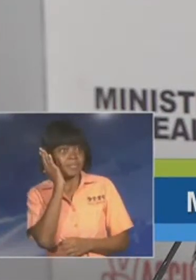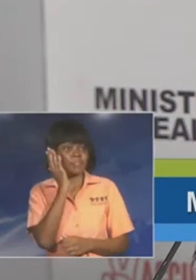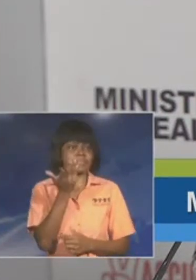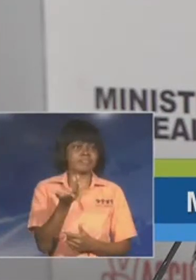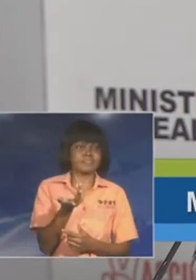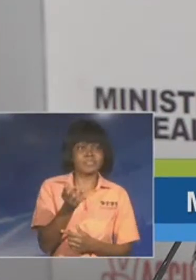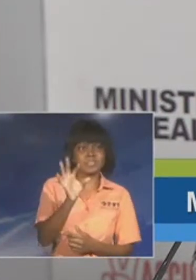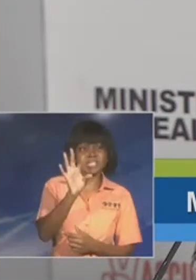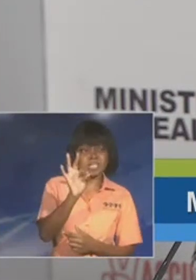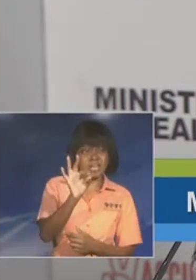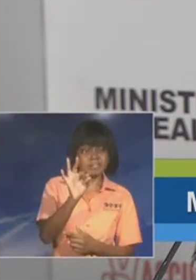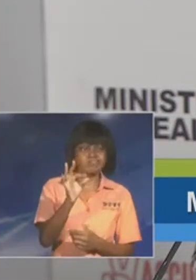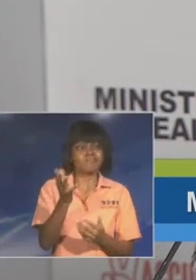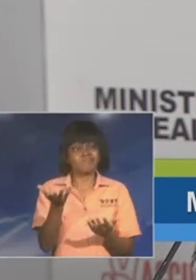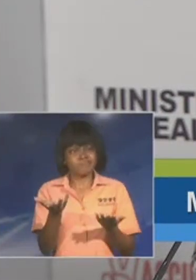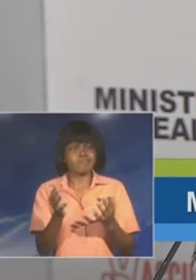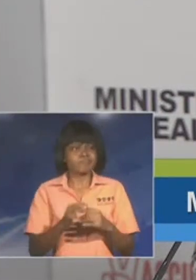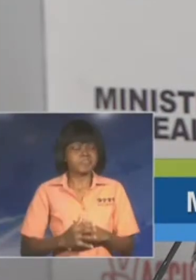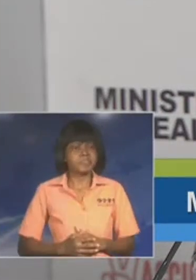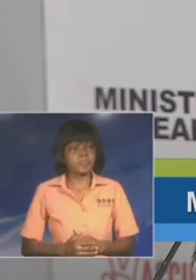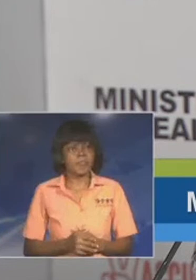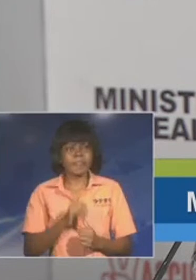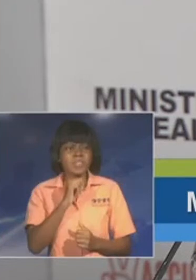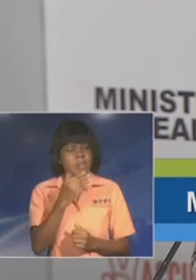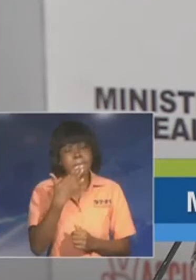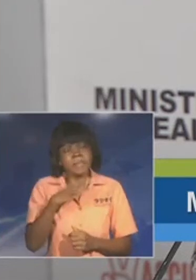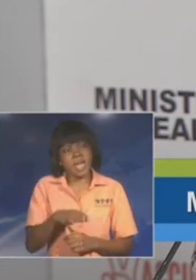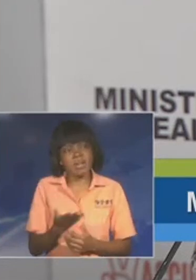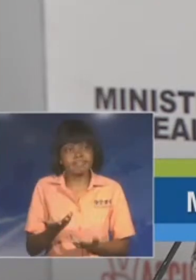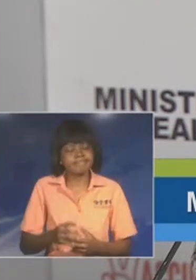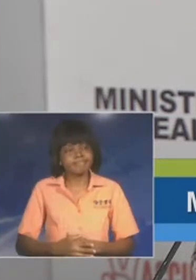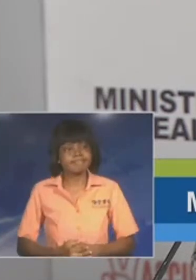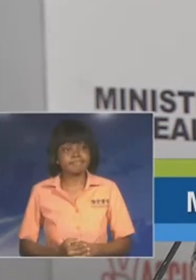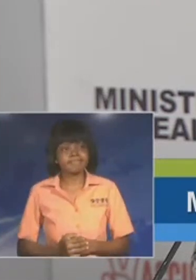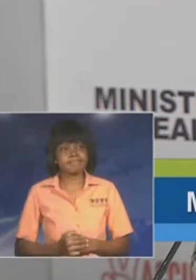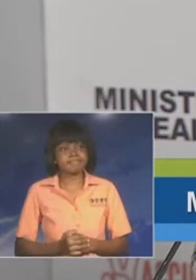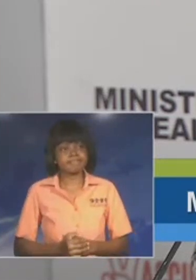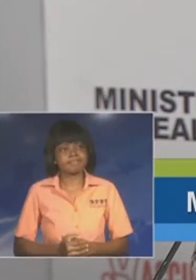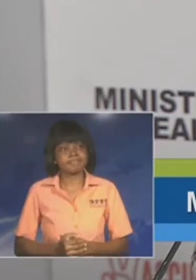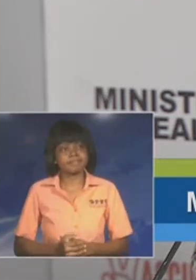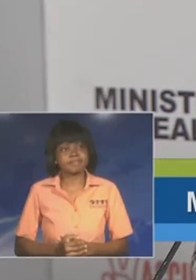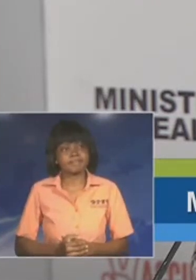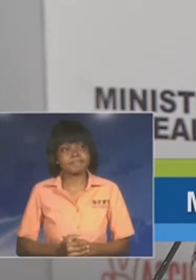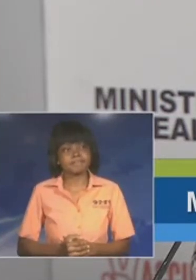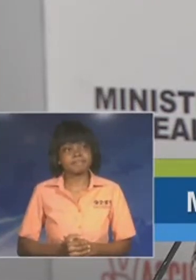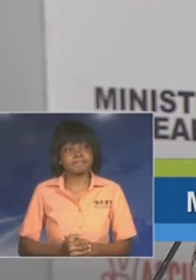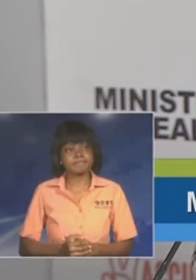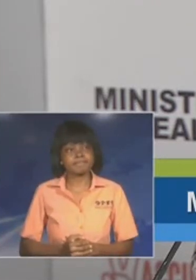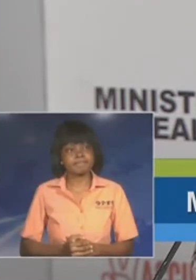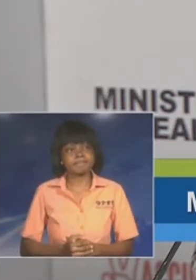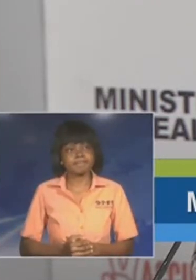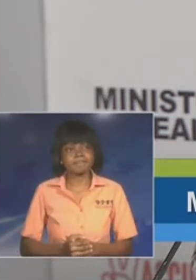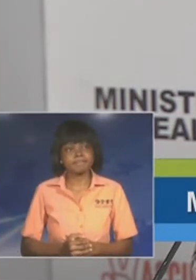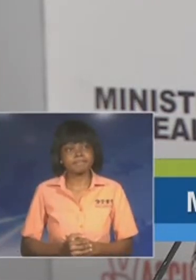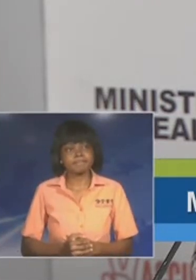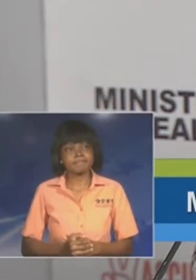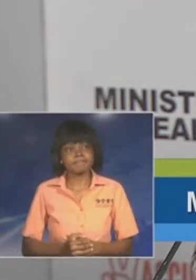emergency departments. When we look at the actual hospitals in the system, all are under the benchmark